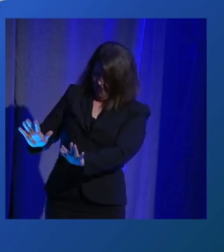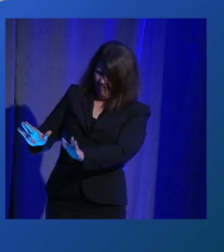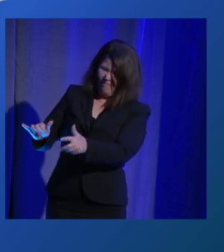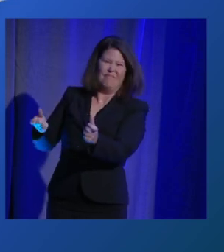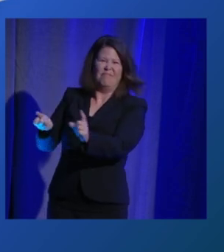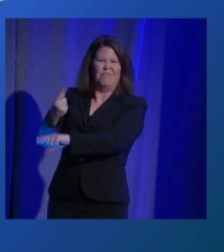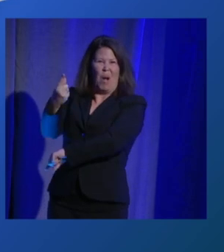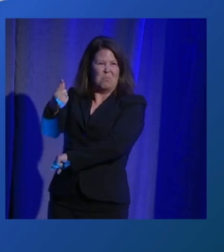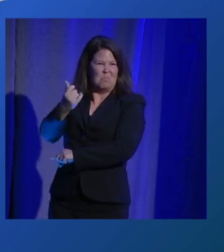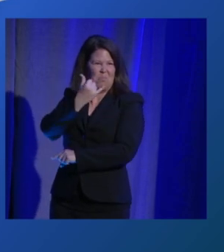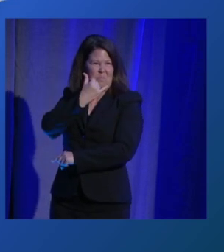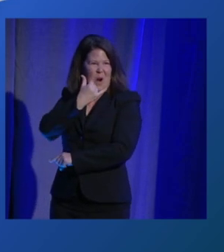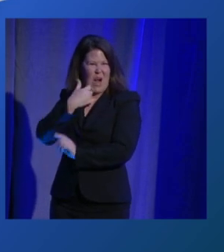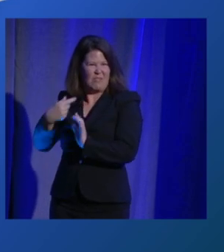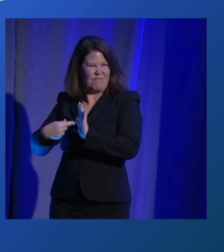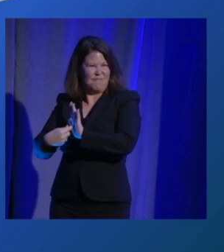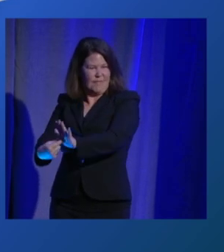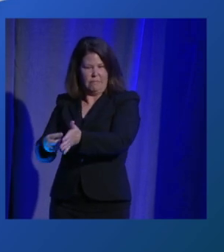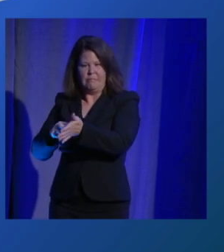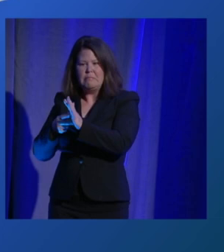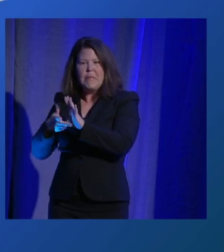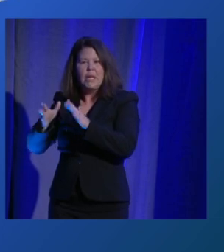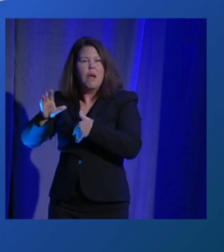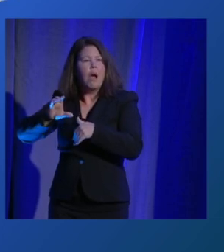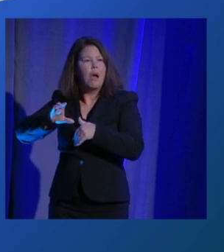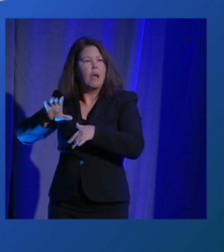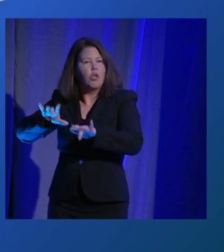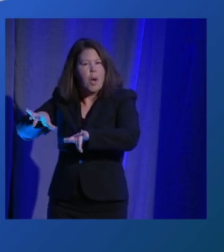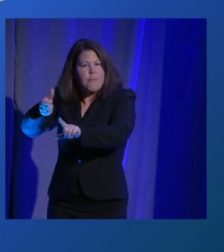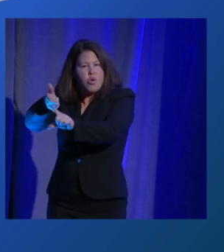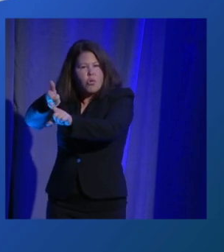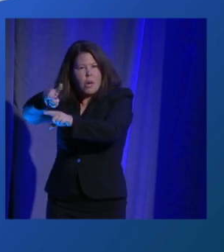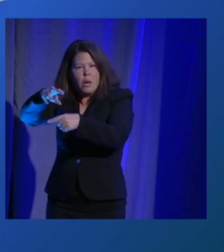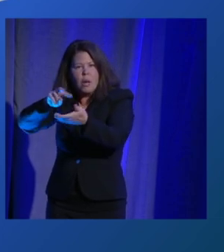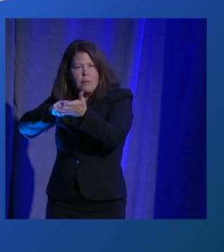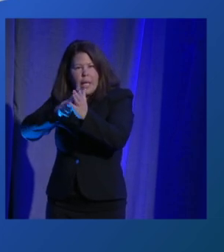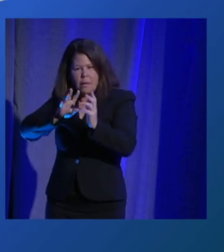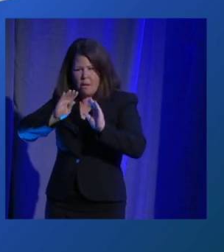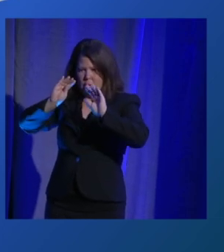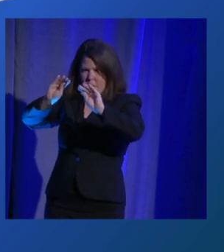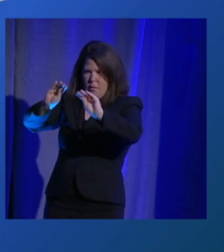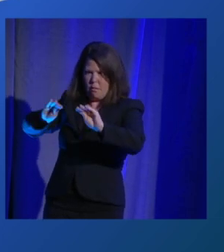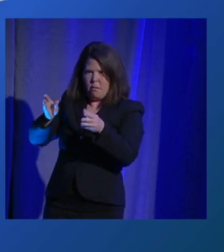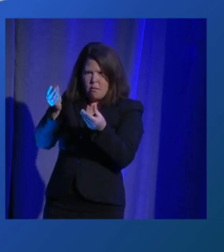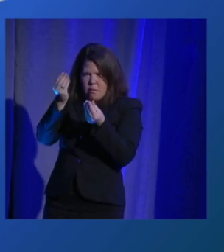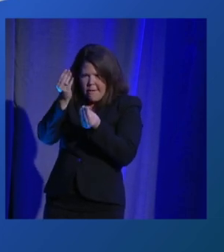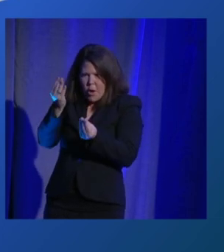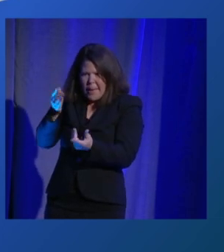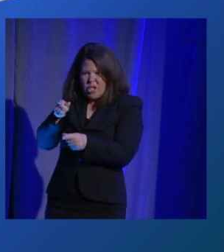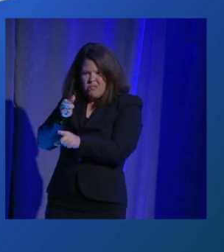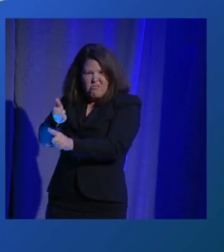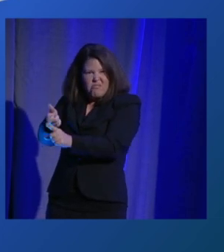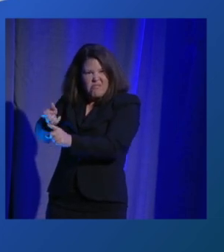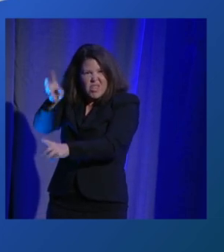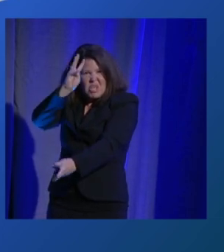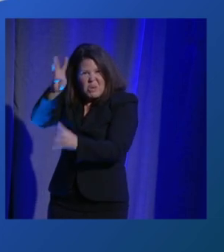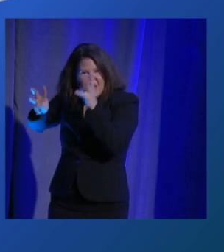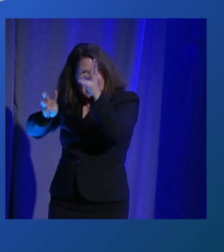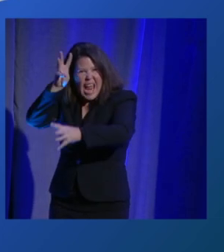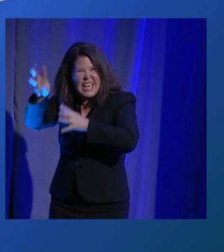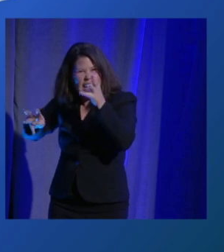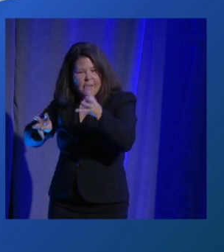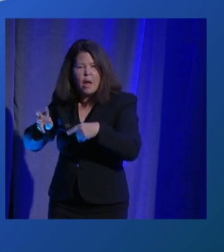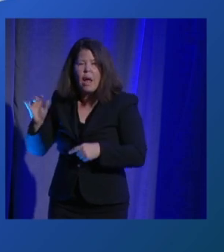computer imagining being creative it that's it's just like my